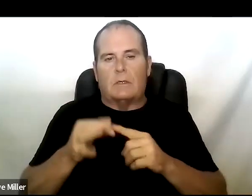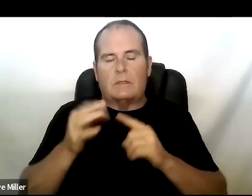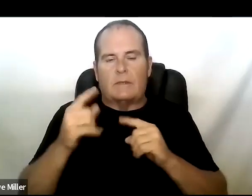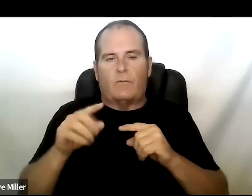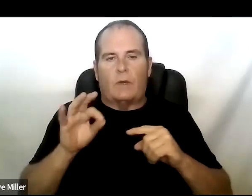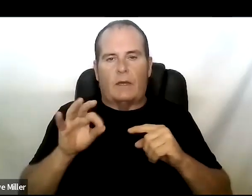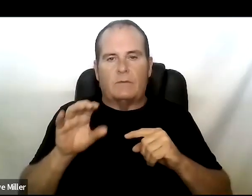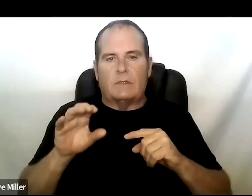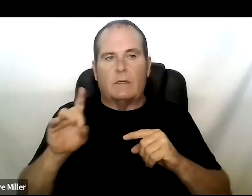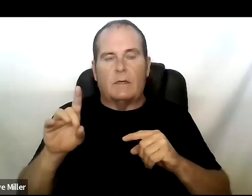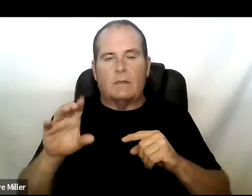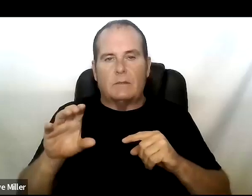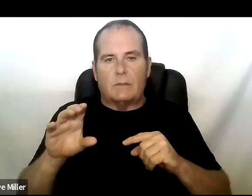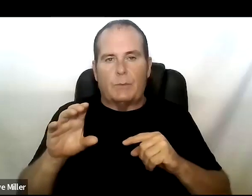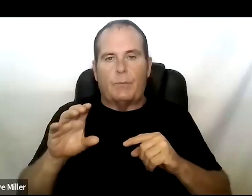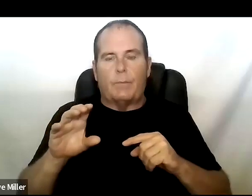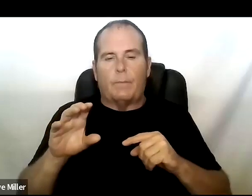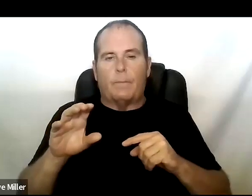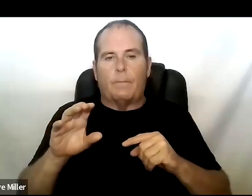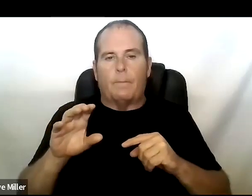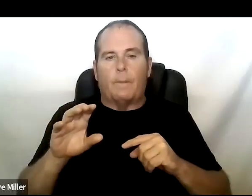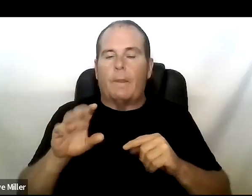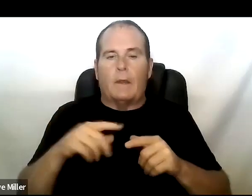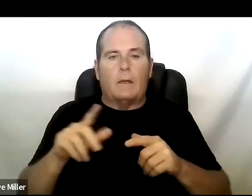SBDC. That's too bad.